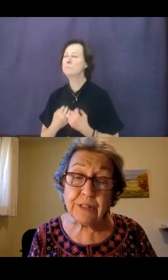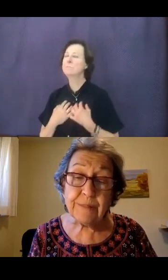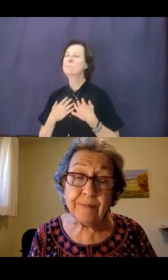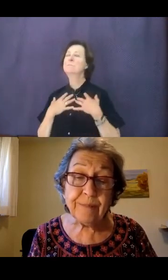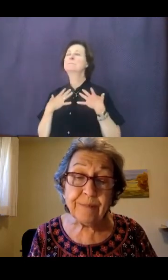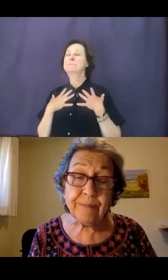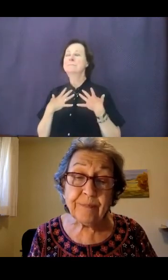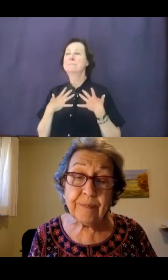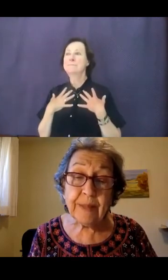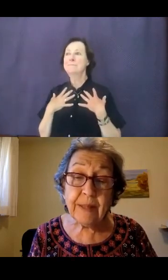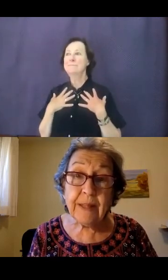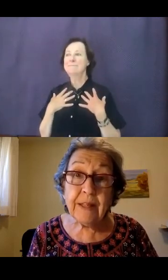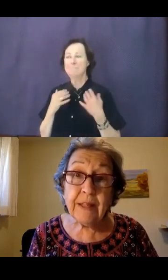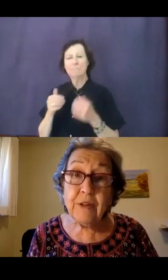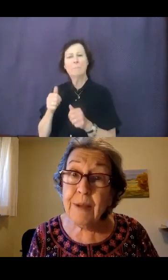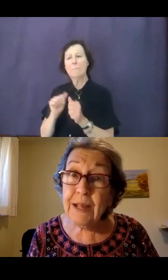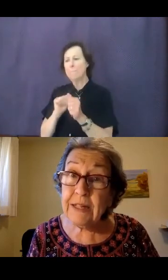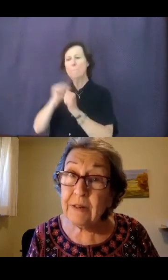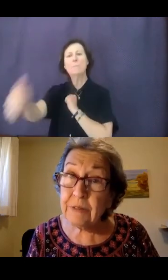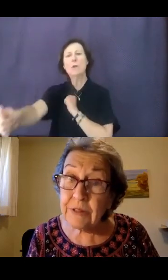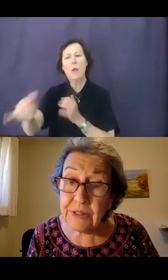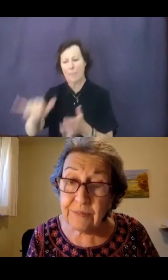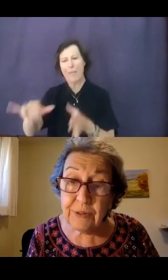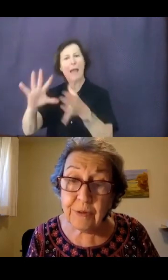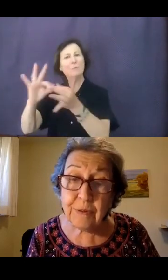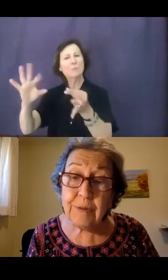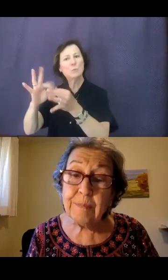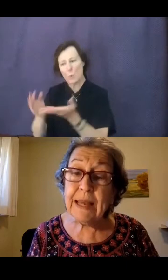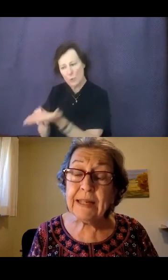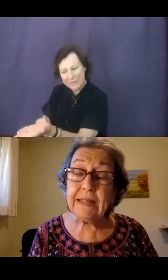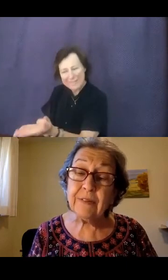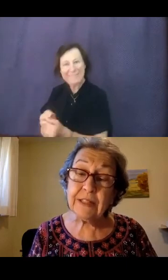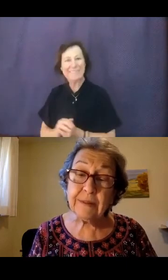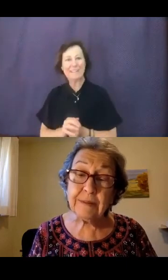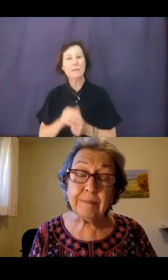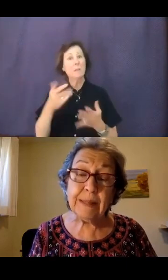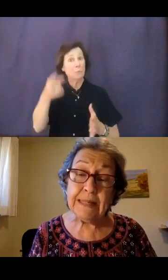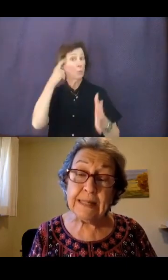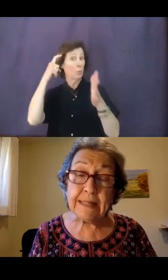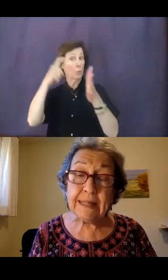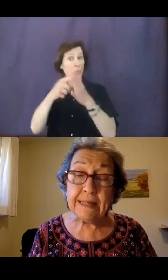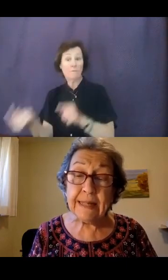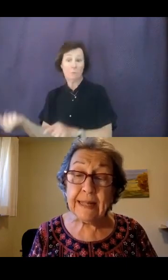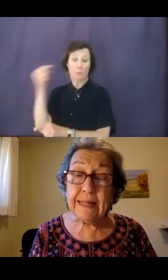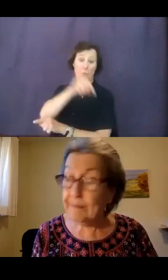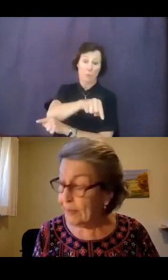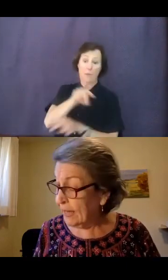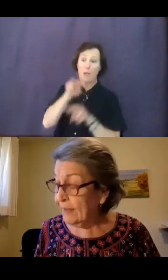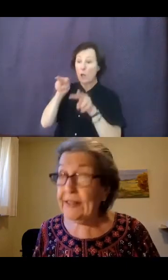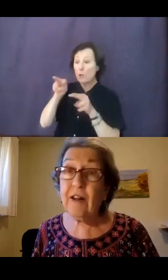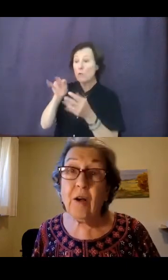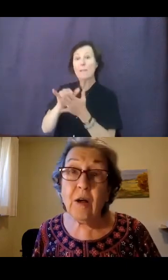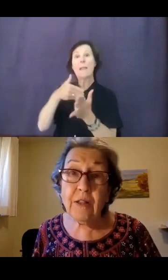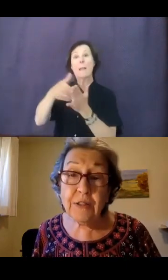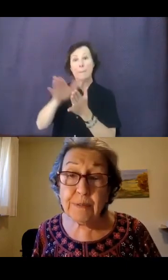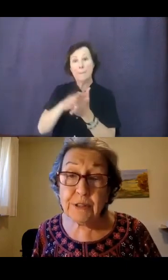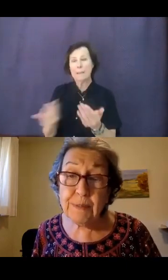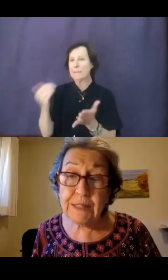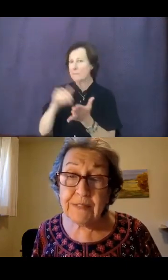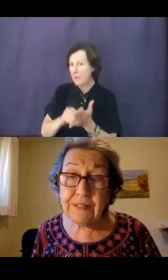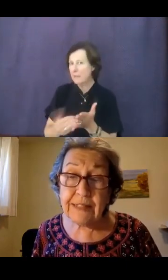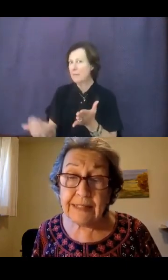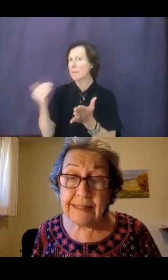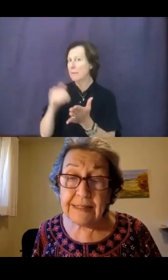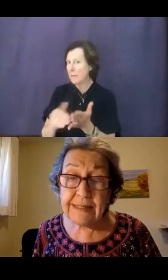refers. You might notice, if you go back and look at the painting again and again, that all the